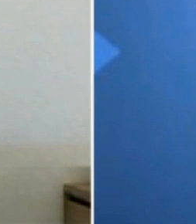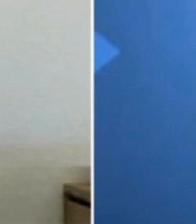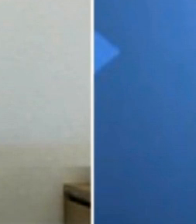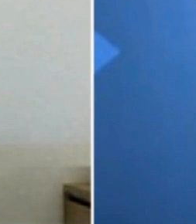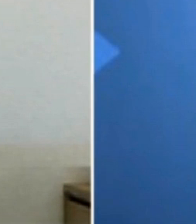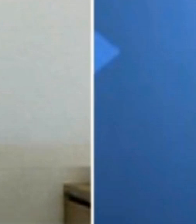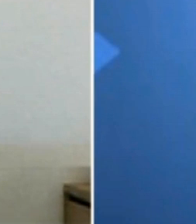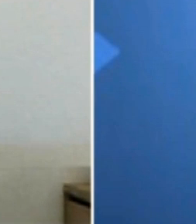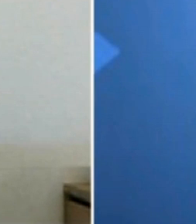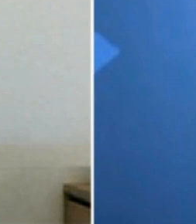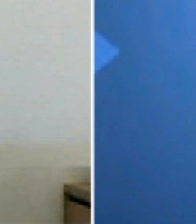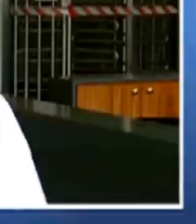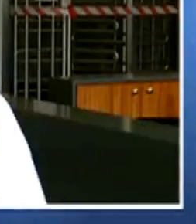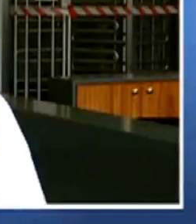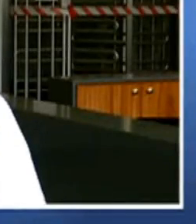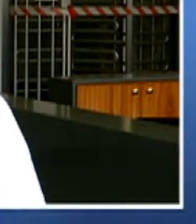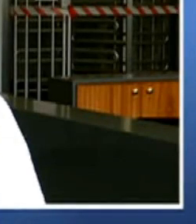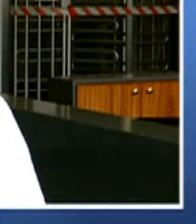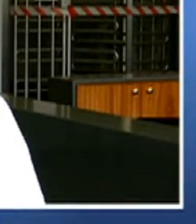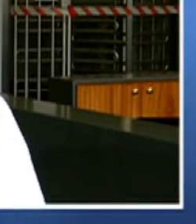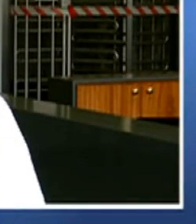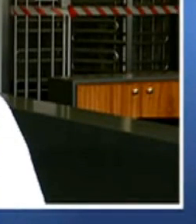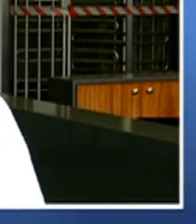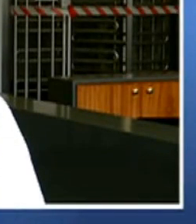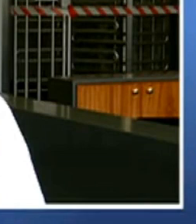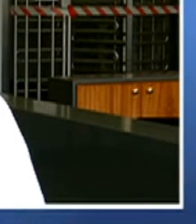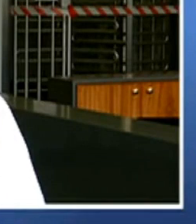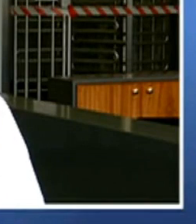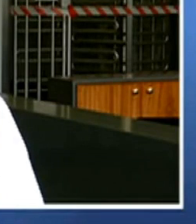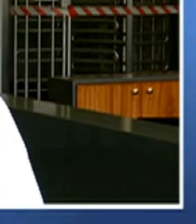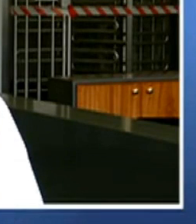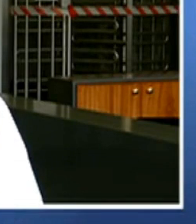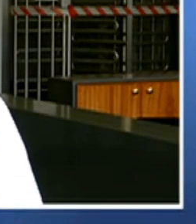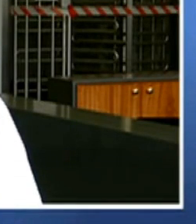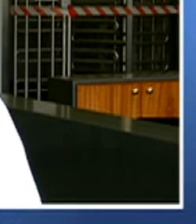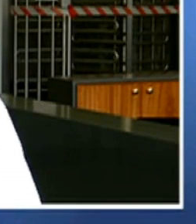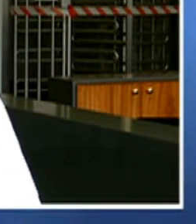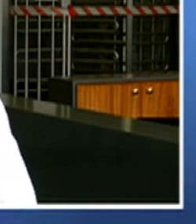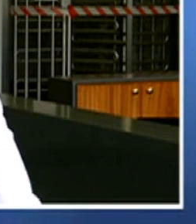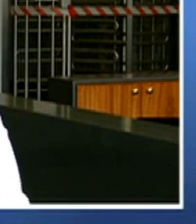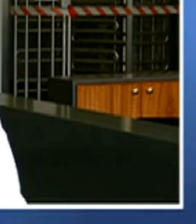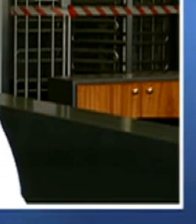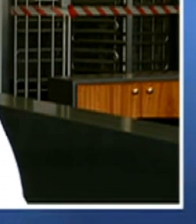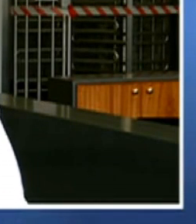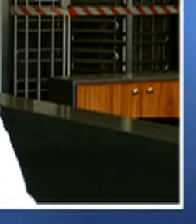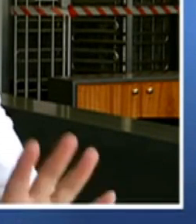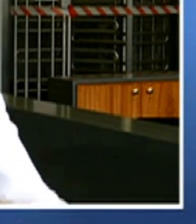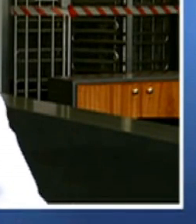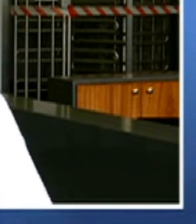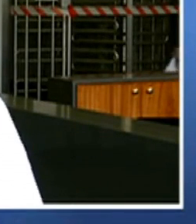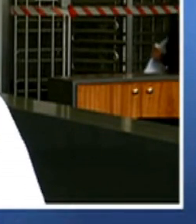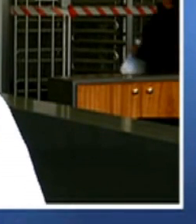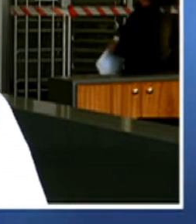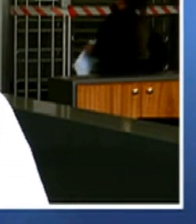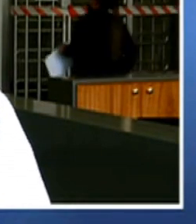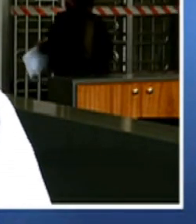High Court, where the Omotoso case, today's proceedings are taking place. A judgment in the application